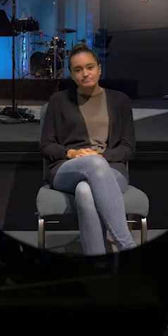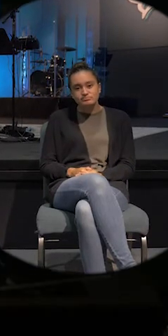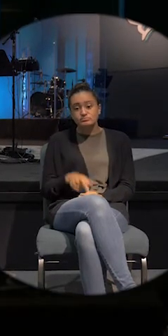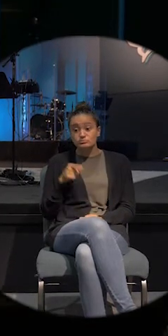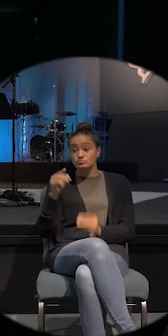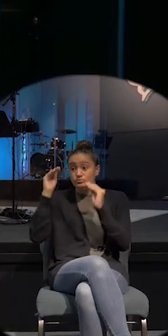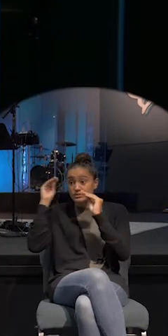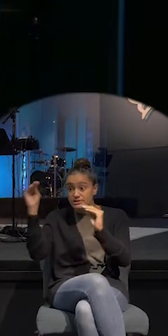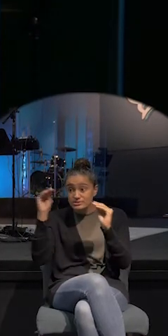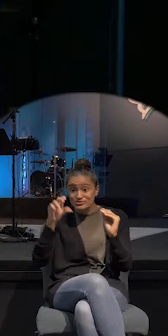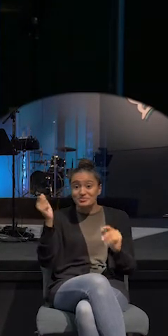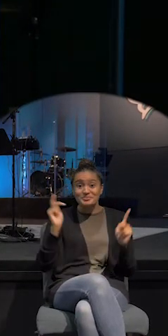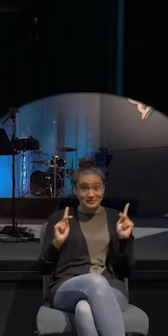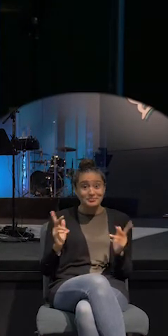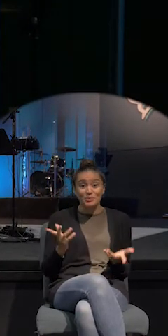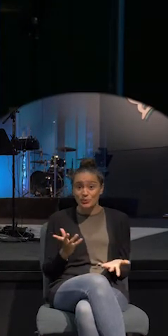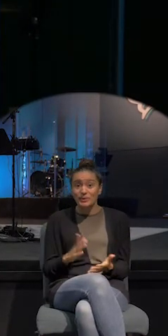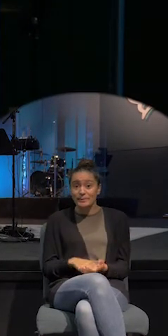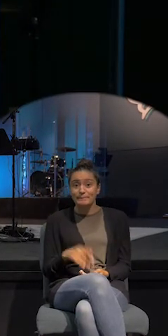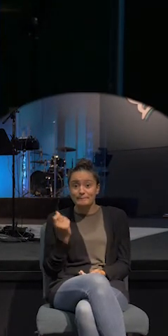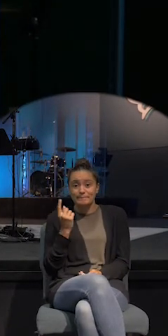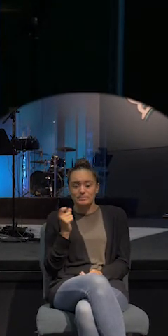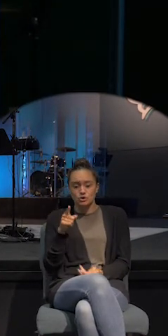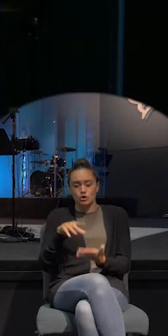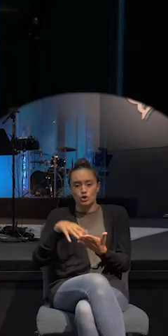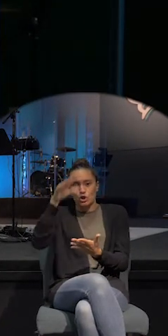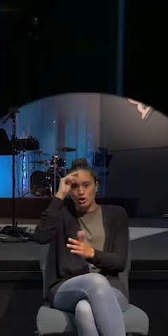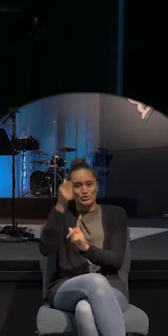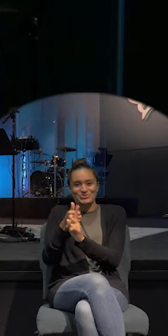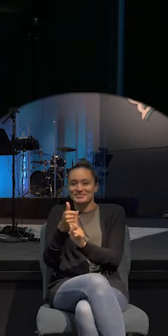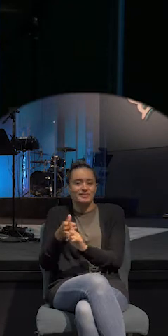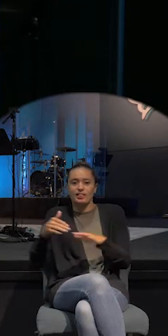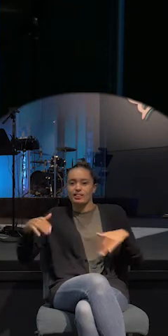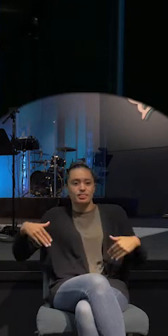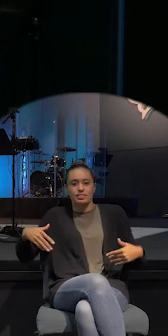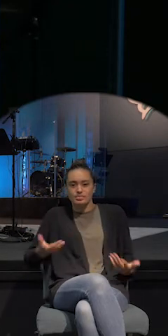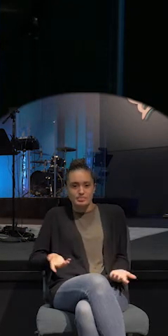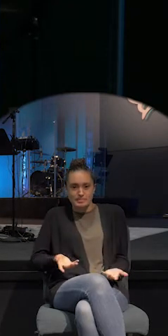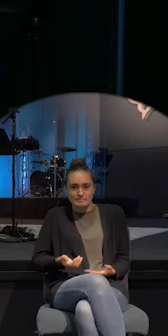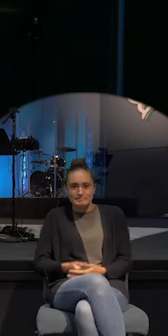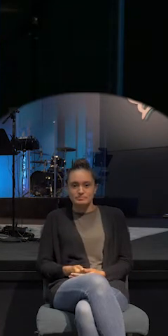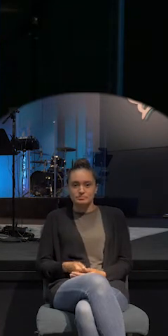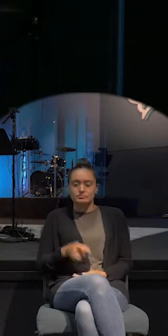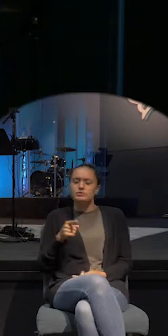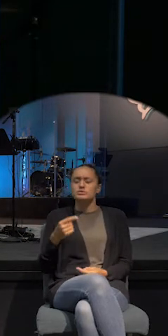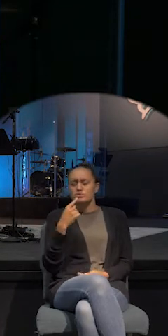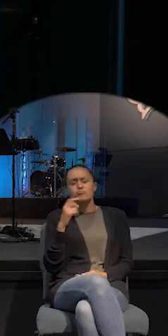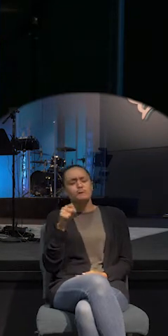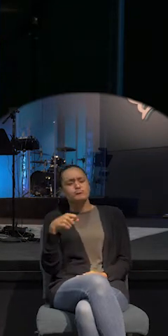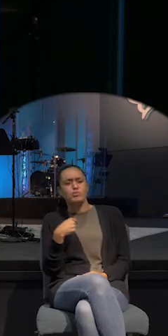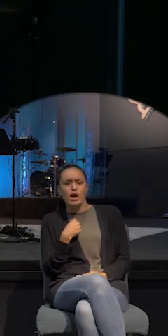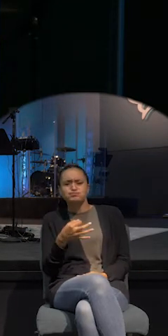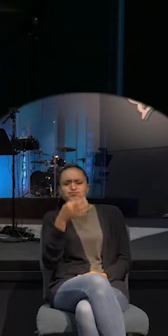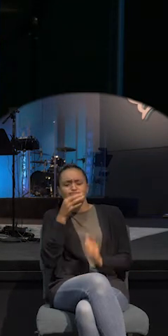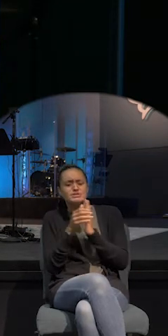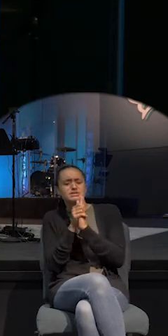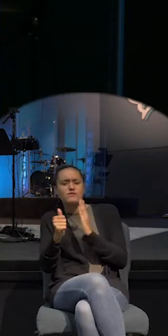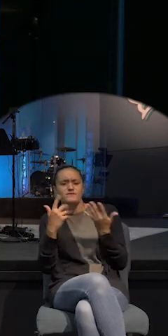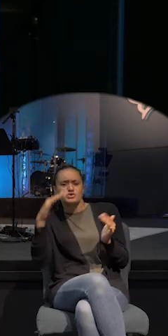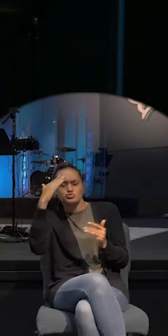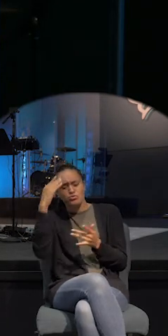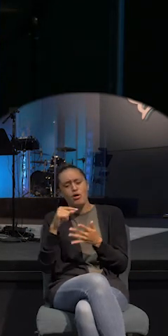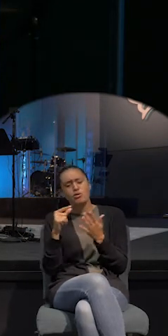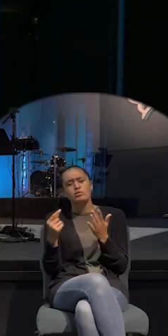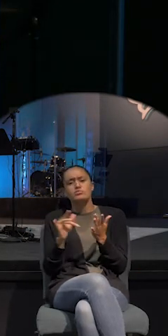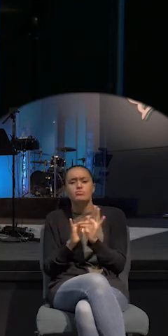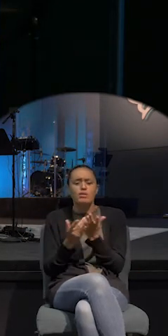You are teachers of others, but you haven't learned the lesson yourself. You profess to be experts on Scripture, but you